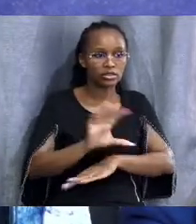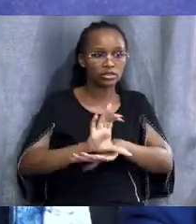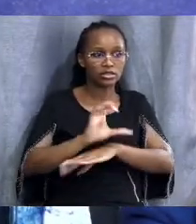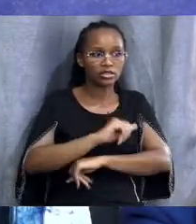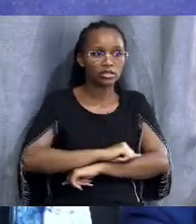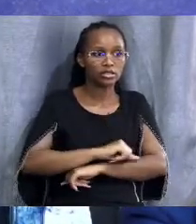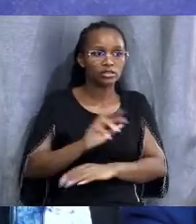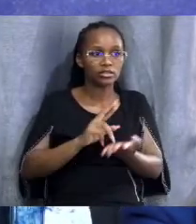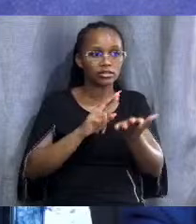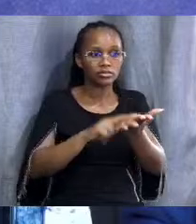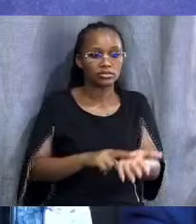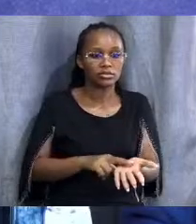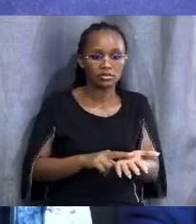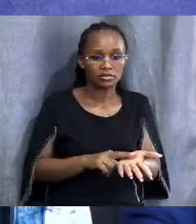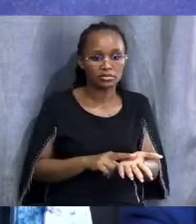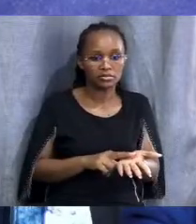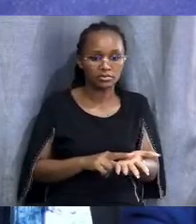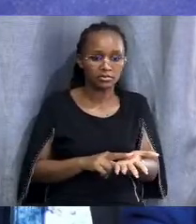the church school to present